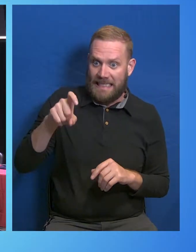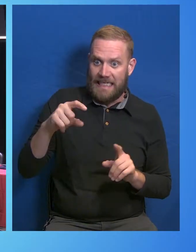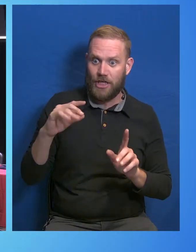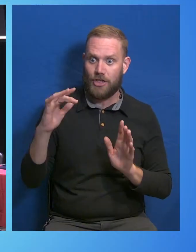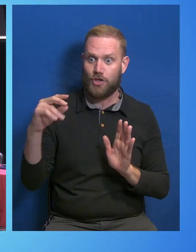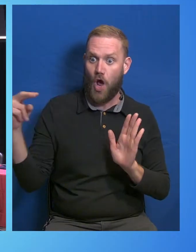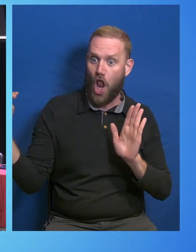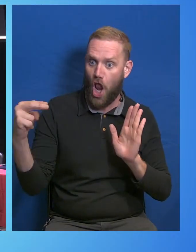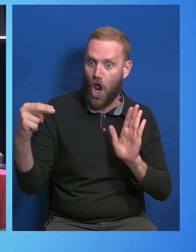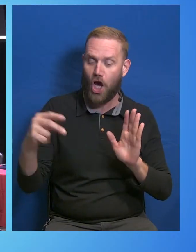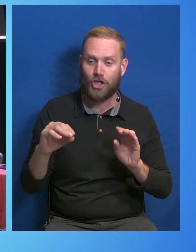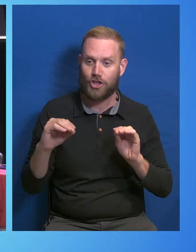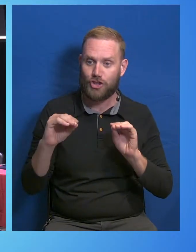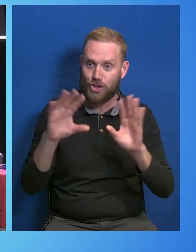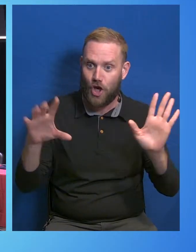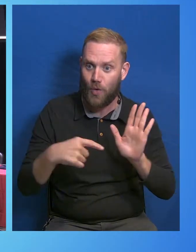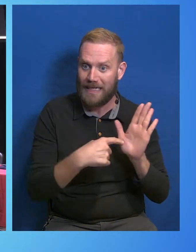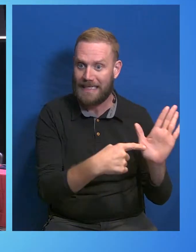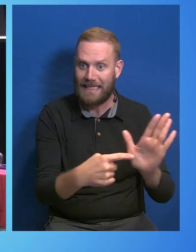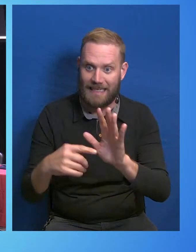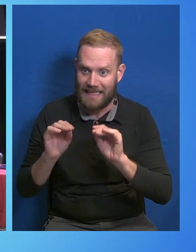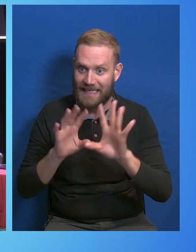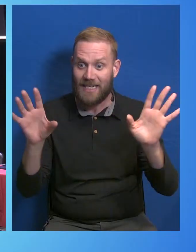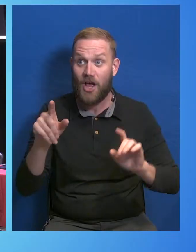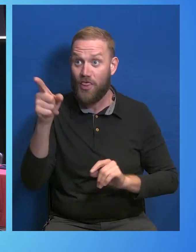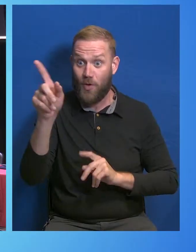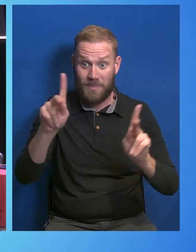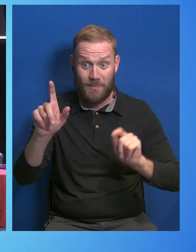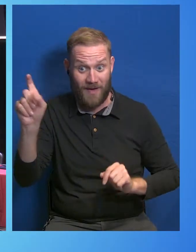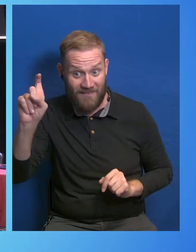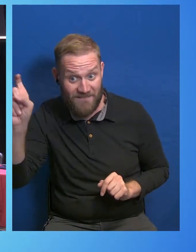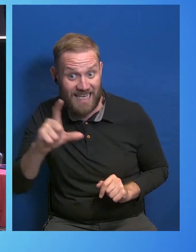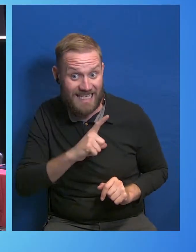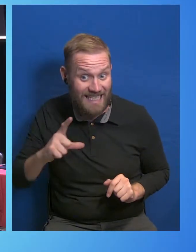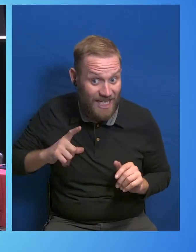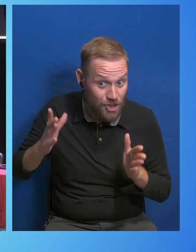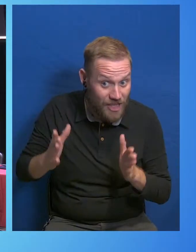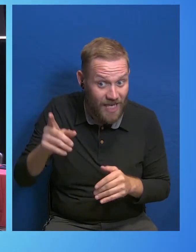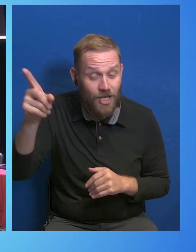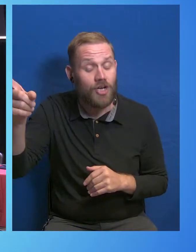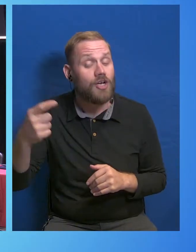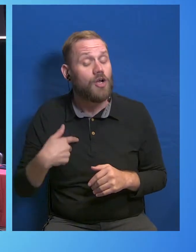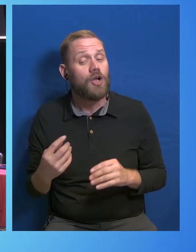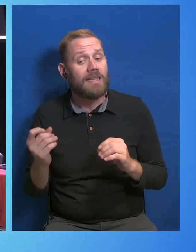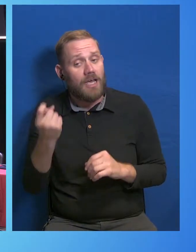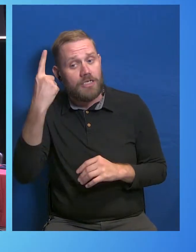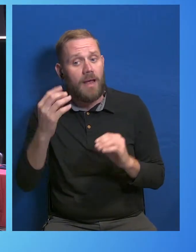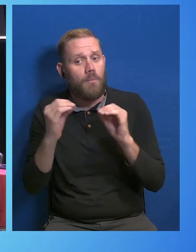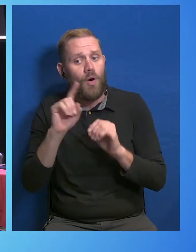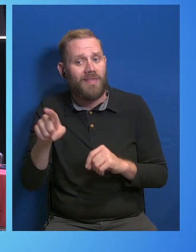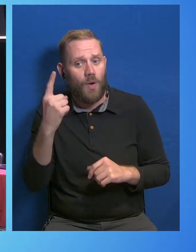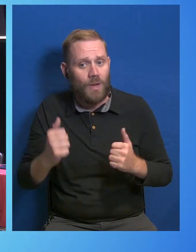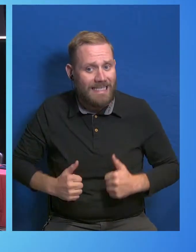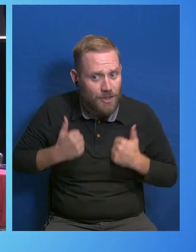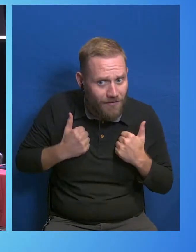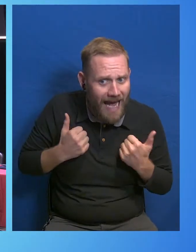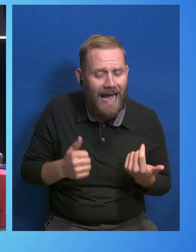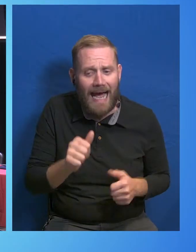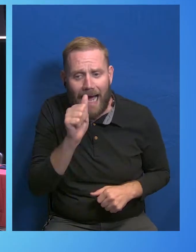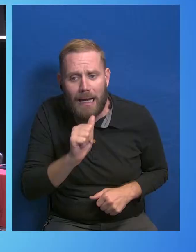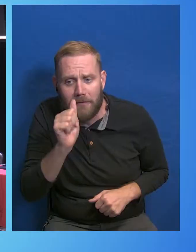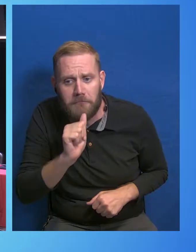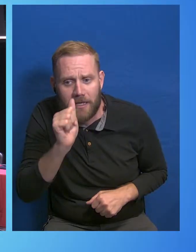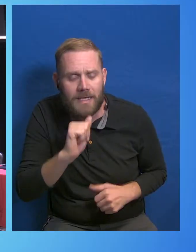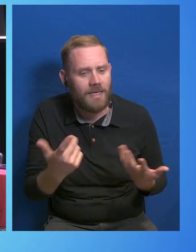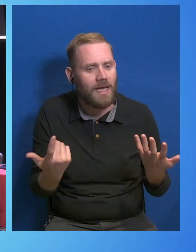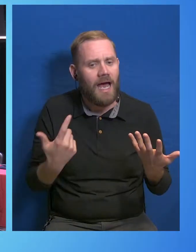public so that the decision makers in Phoenix understand it's more than just we want to survive. I don't want to survive as a